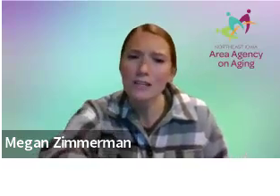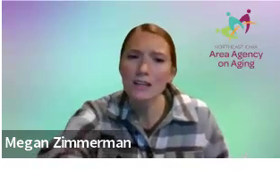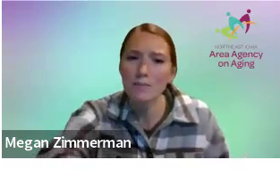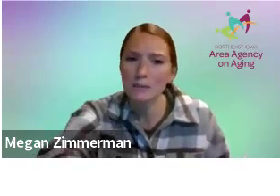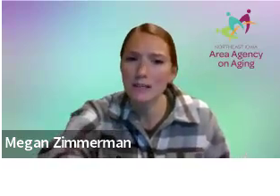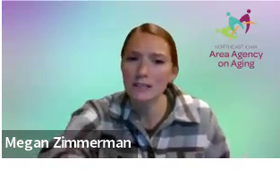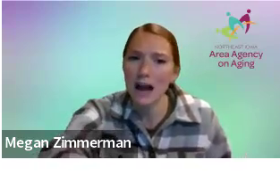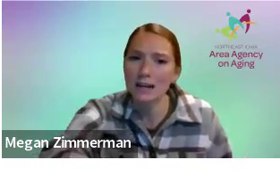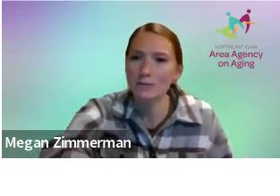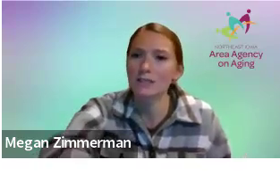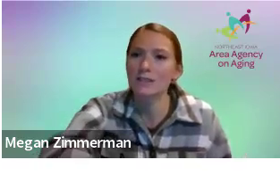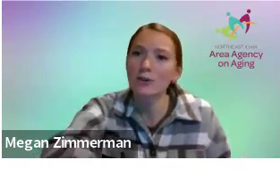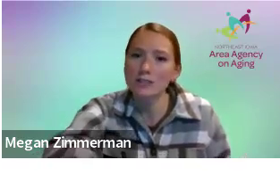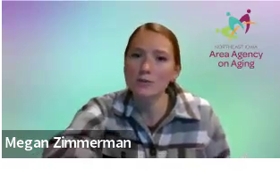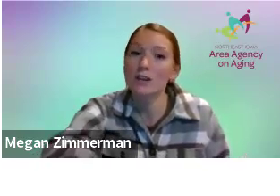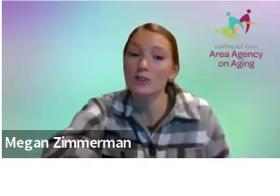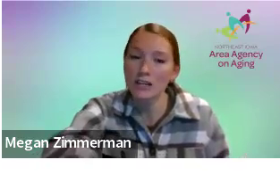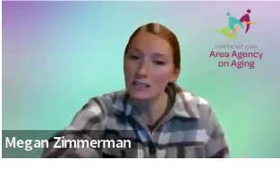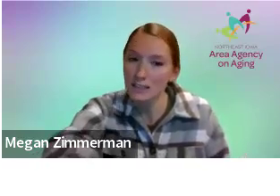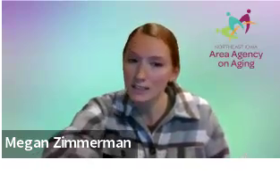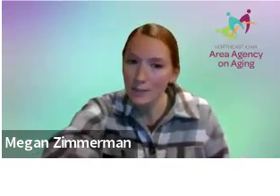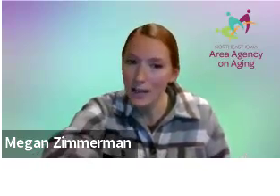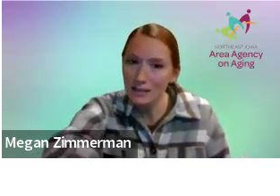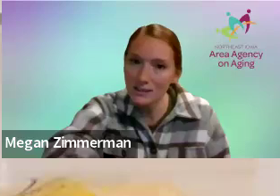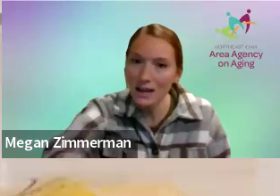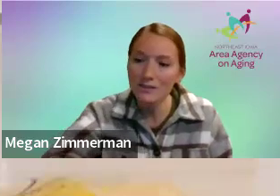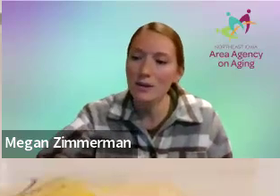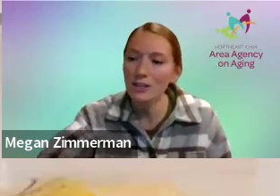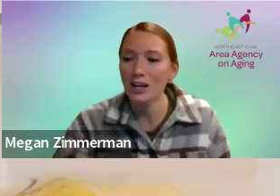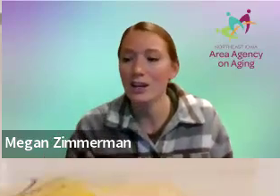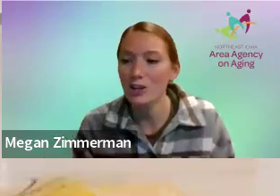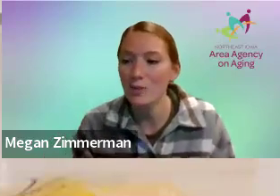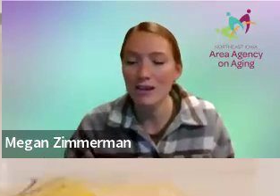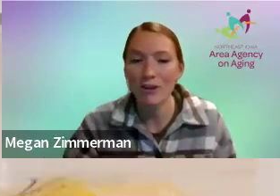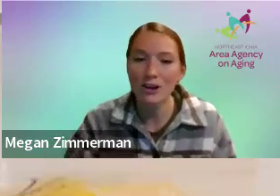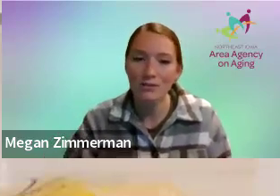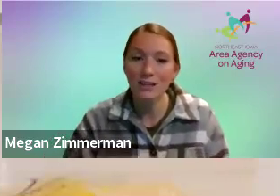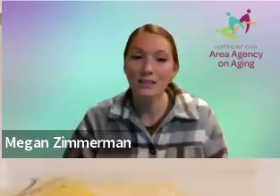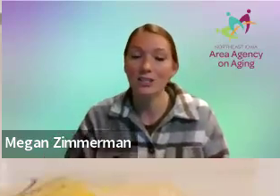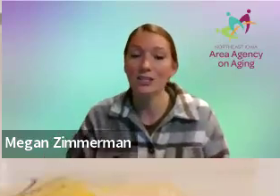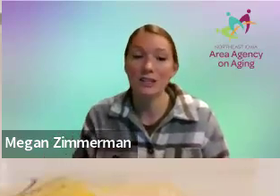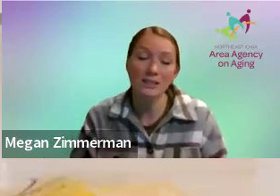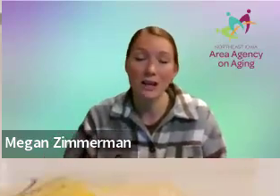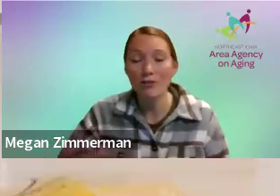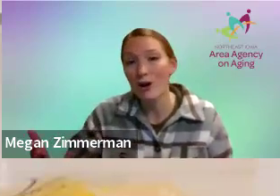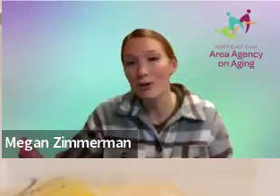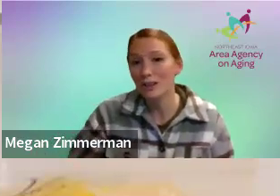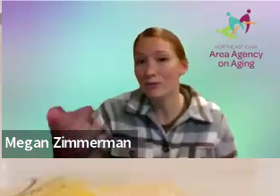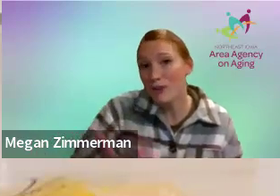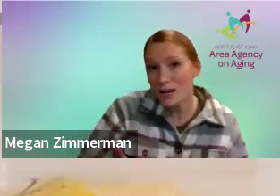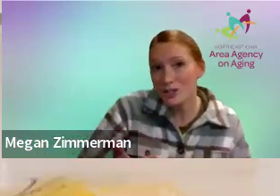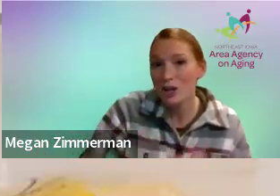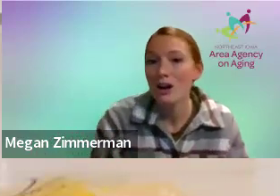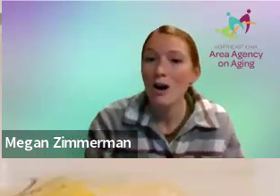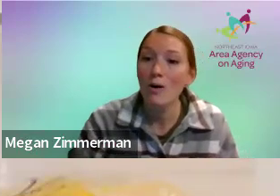We also see misplacing items and difficulty retracing steps as a sign of dementia. You may have heard of things such as a cell phone